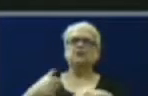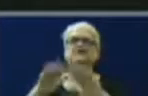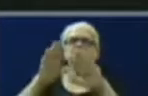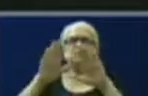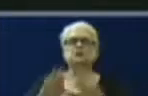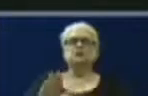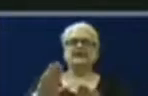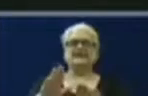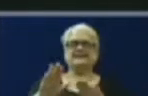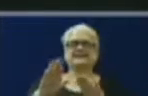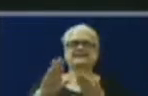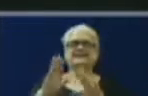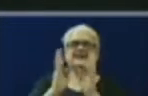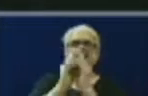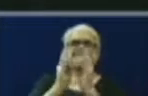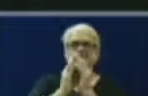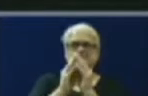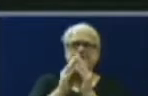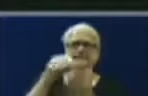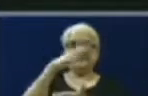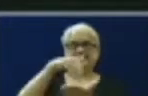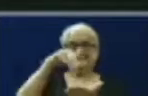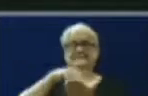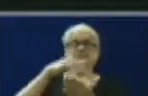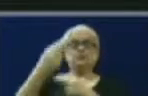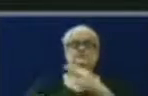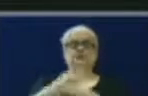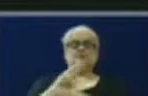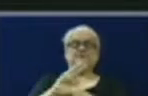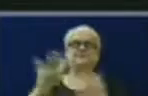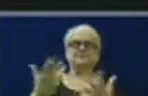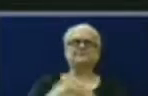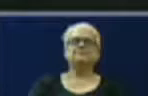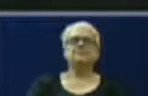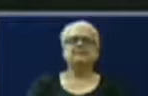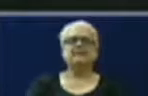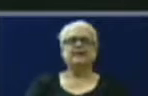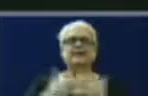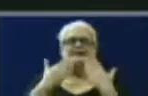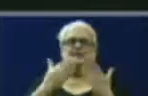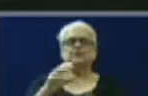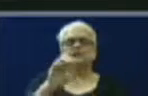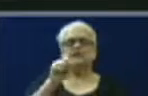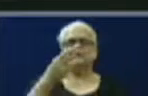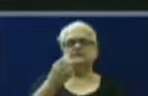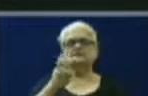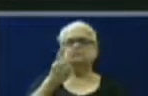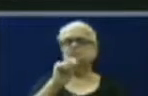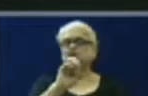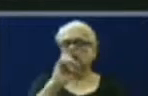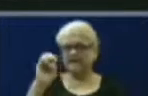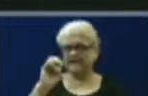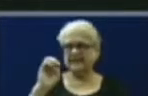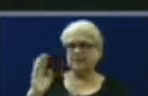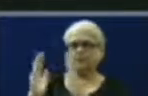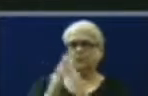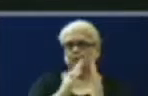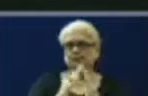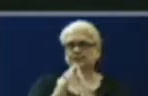center of the universe. I'd like to thank the Shawnee community for the opportunity to participate in the